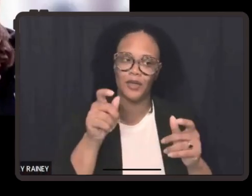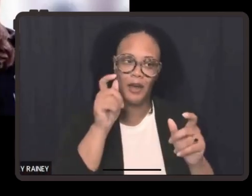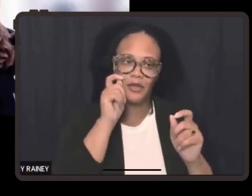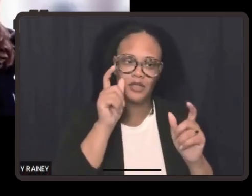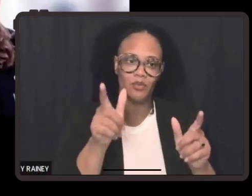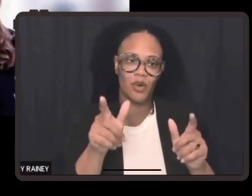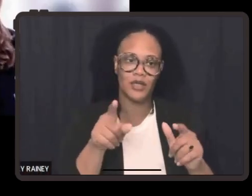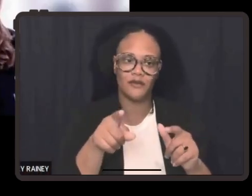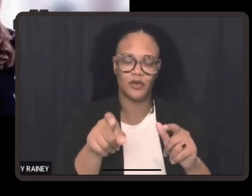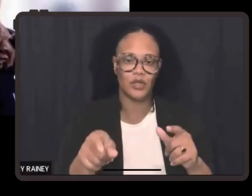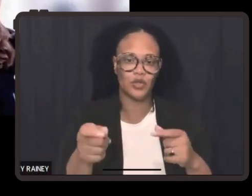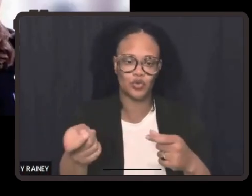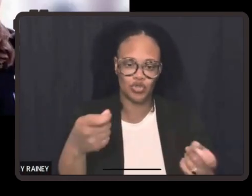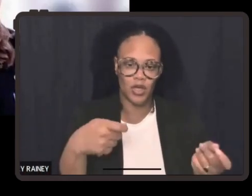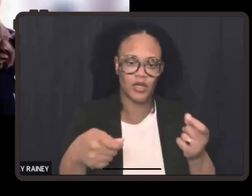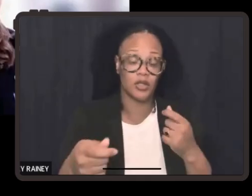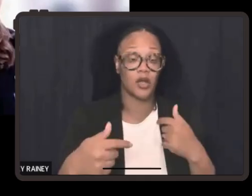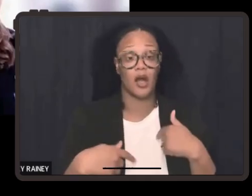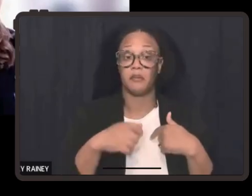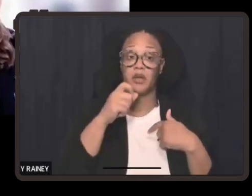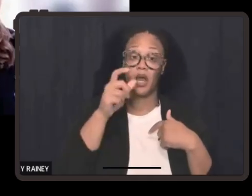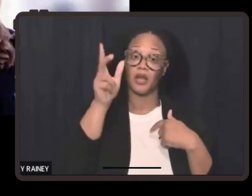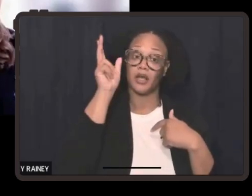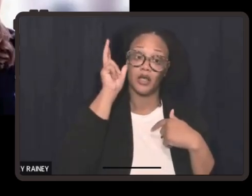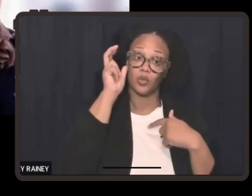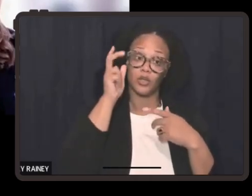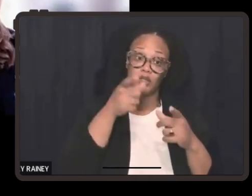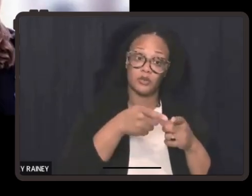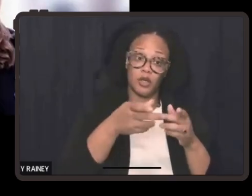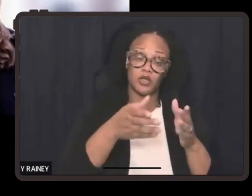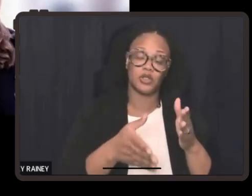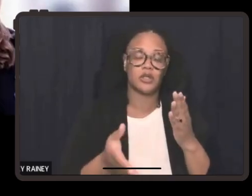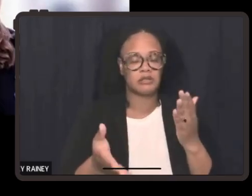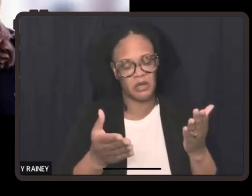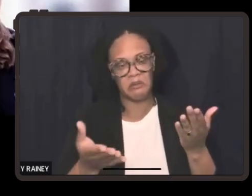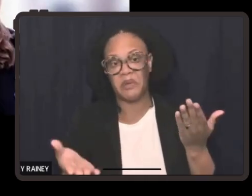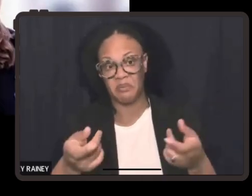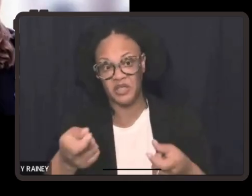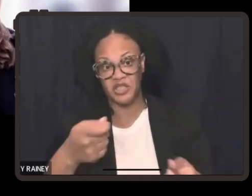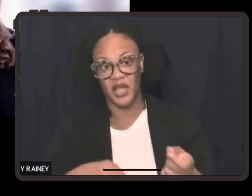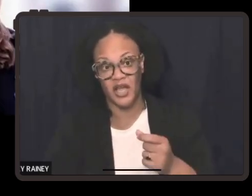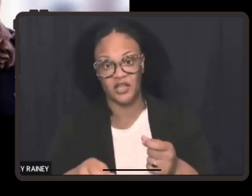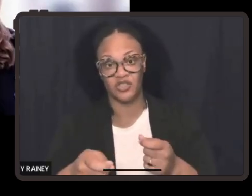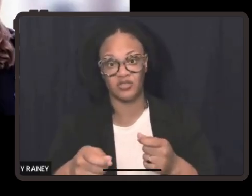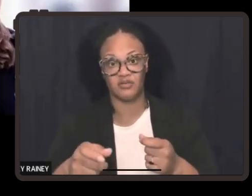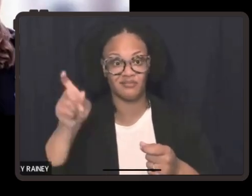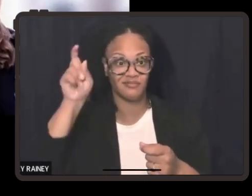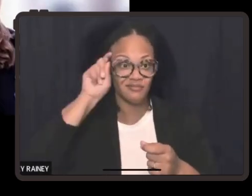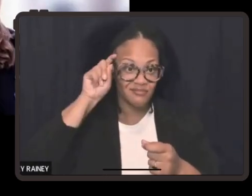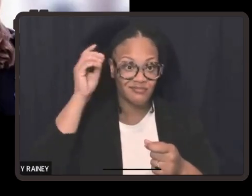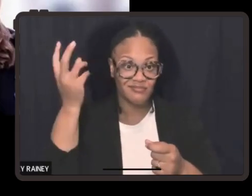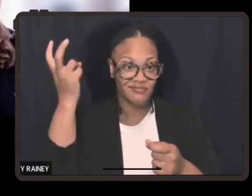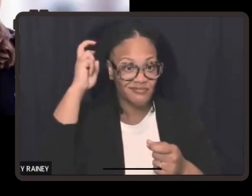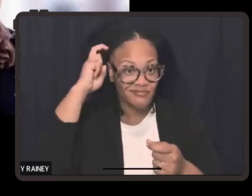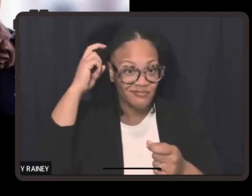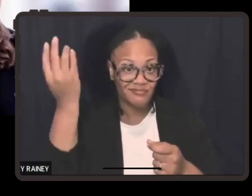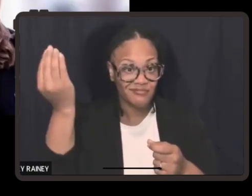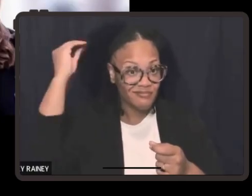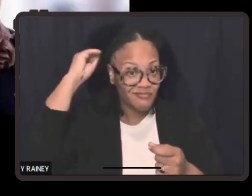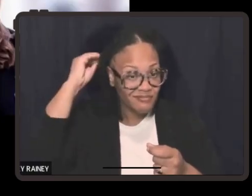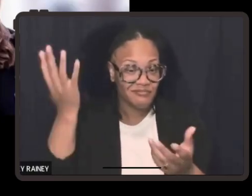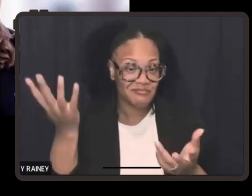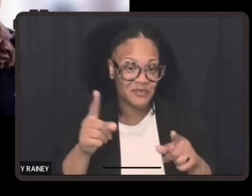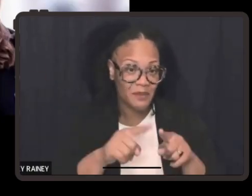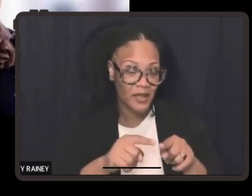not a hearing specialist, but modalities. And you should go for it. I just wrote the question again. The man